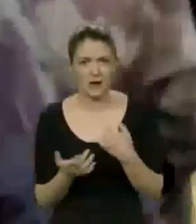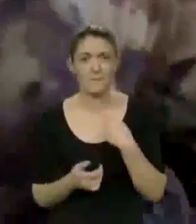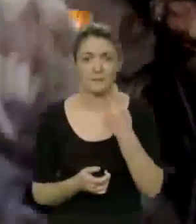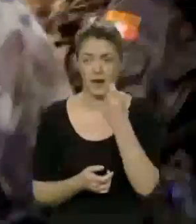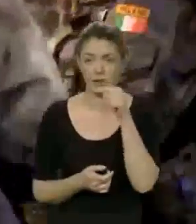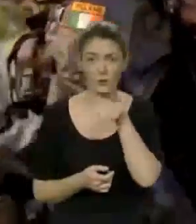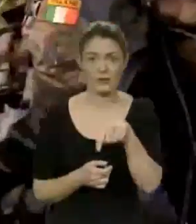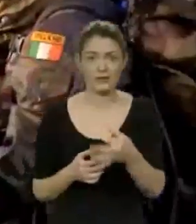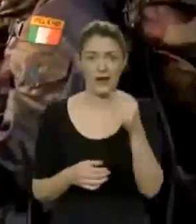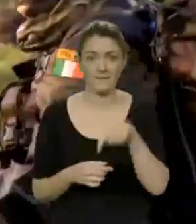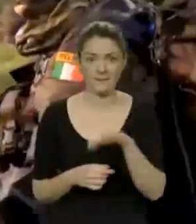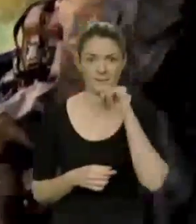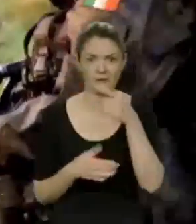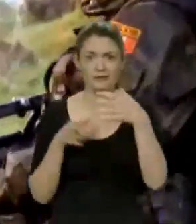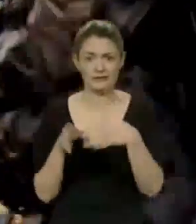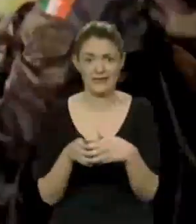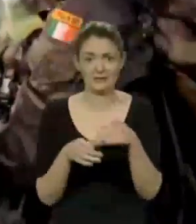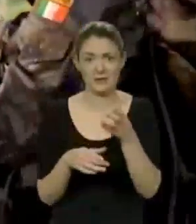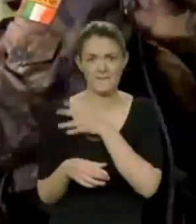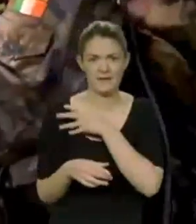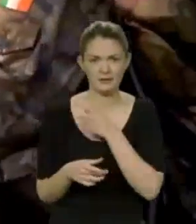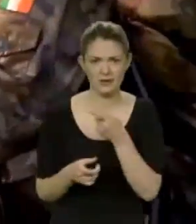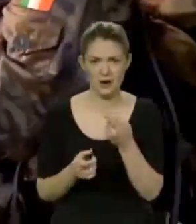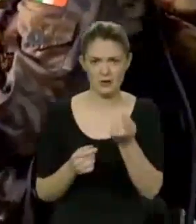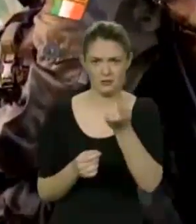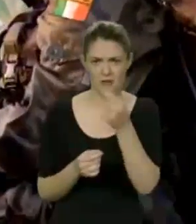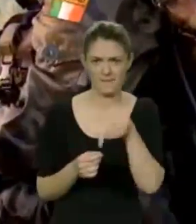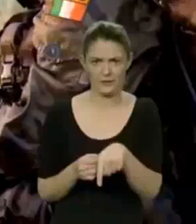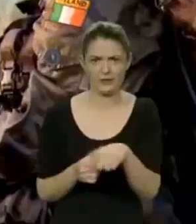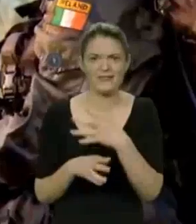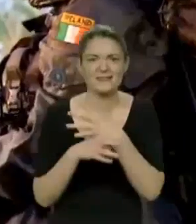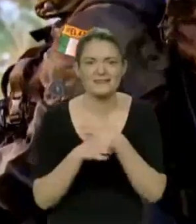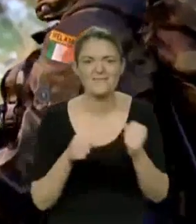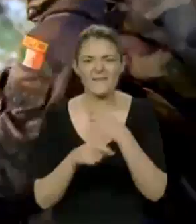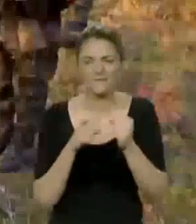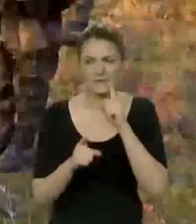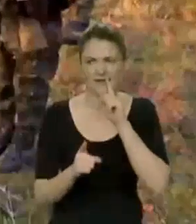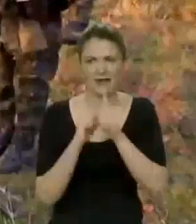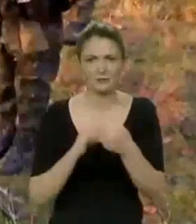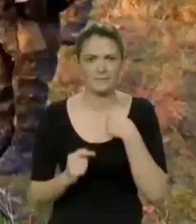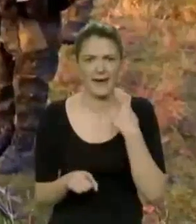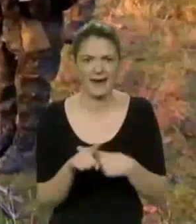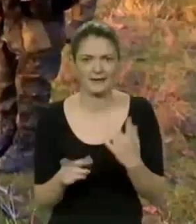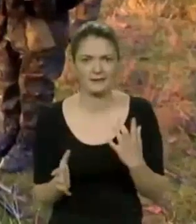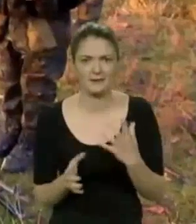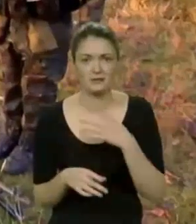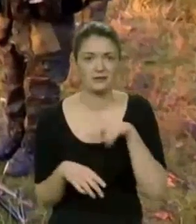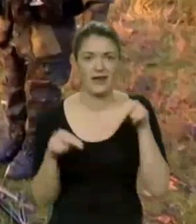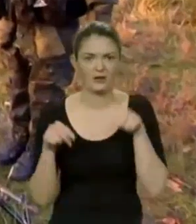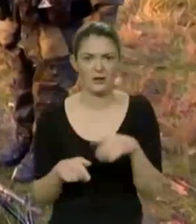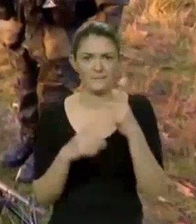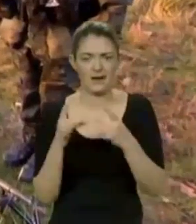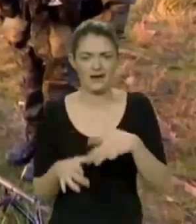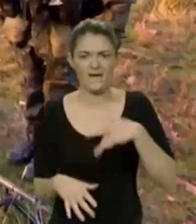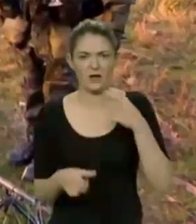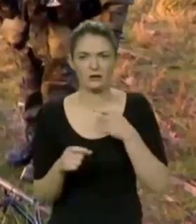there, it's because your section commander needs you up there. All right? Never, ever answer me back again. She's not here to make your life hard, she's here to instruct you and